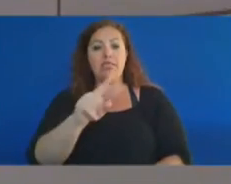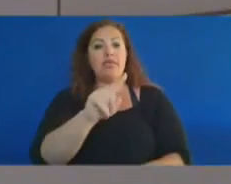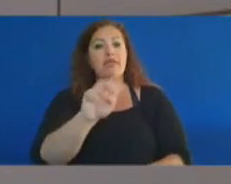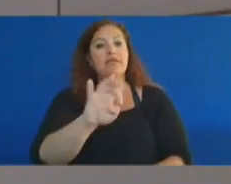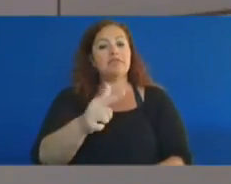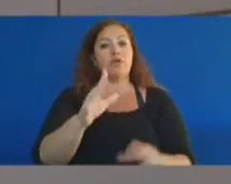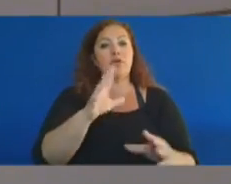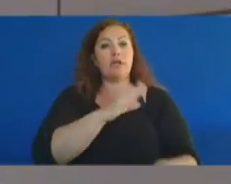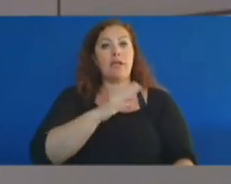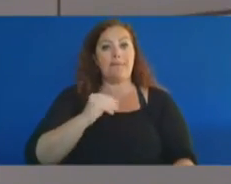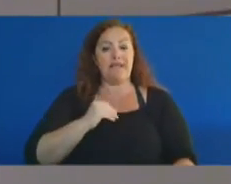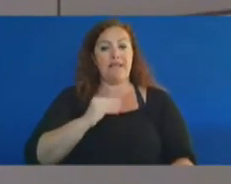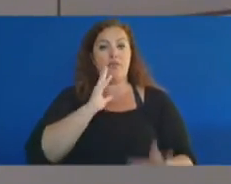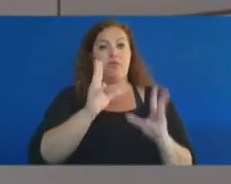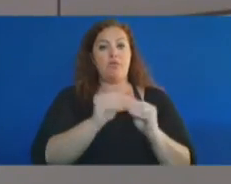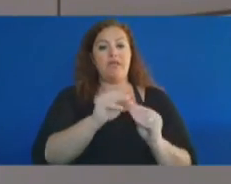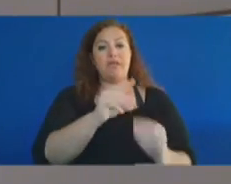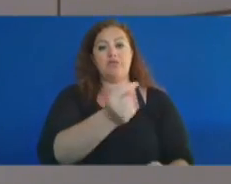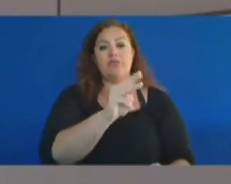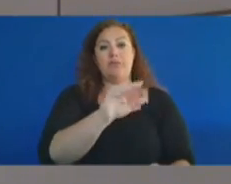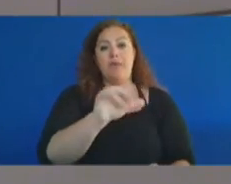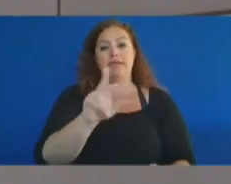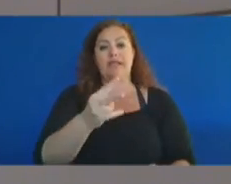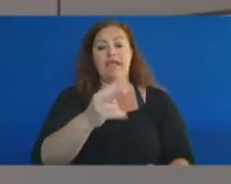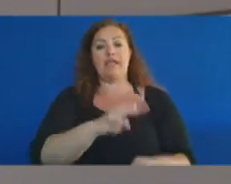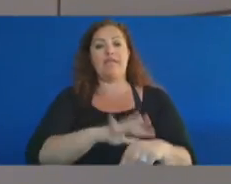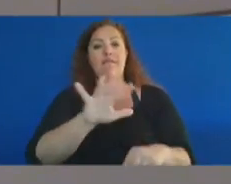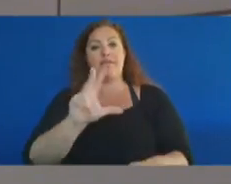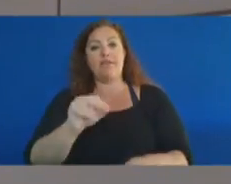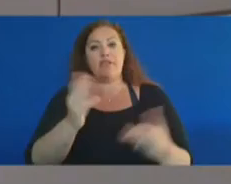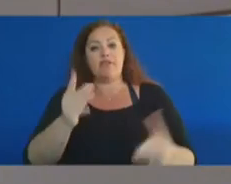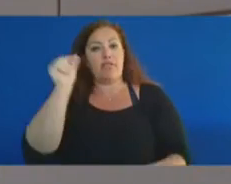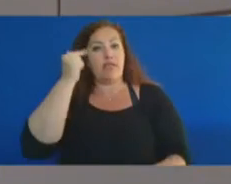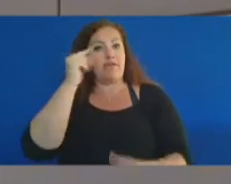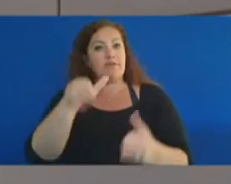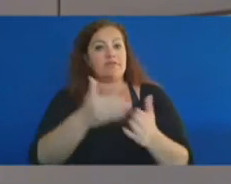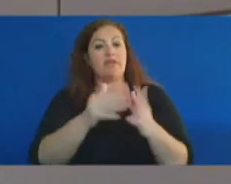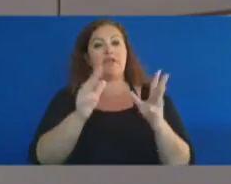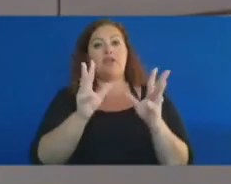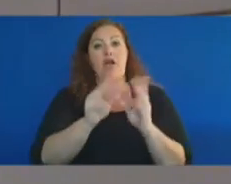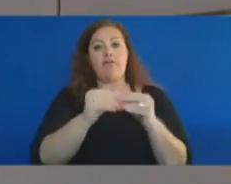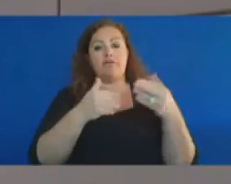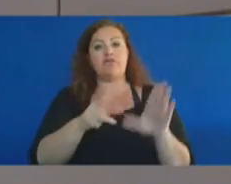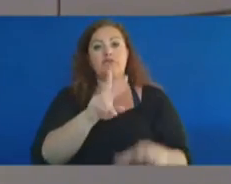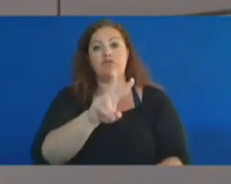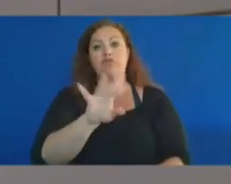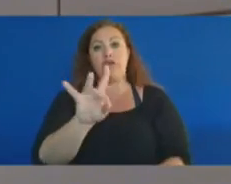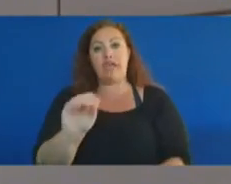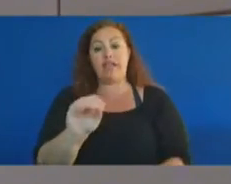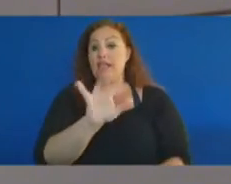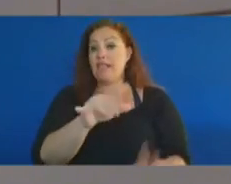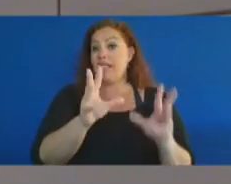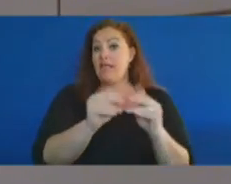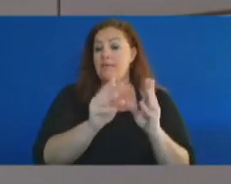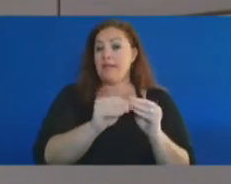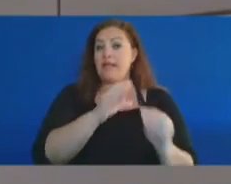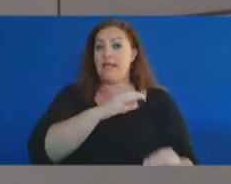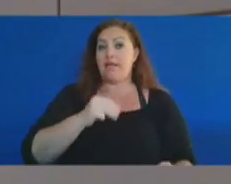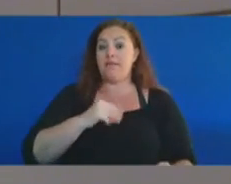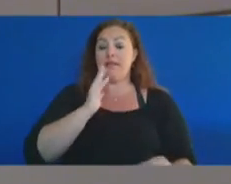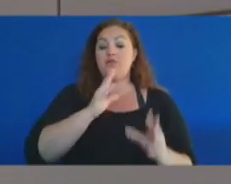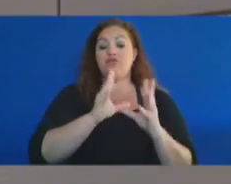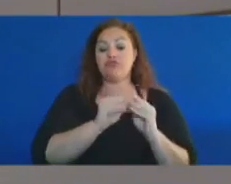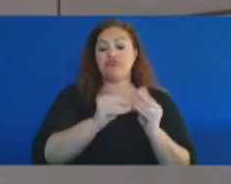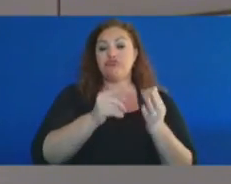Tuesday May 2nd at 5:30 p.m. here at the government center conference room 280 at that meeting the committee will meet to discuss and